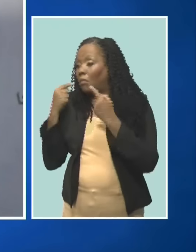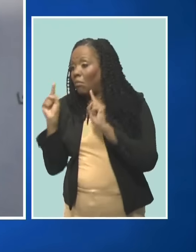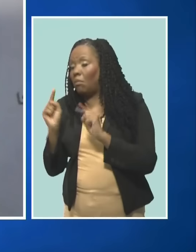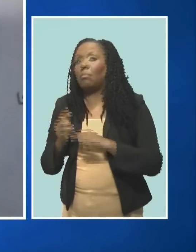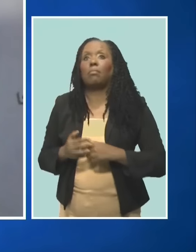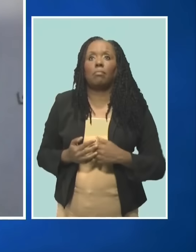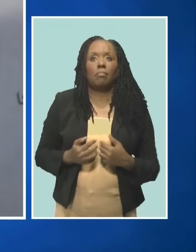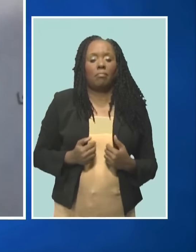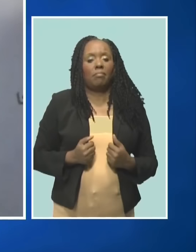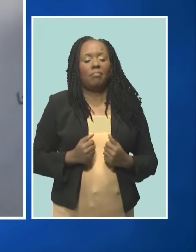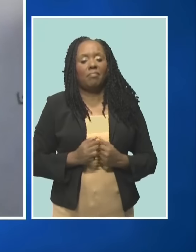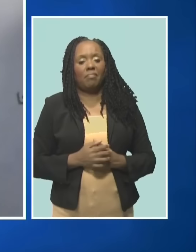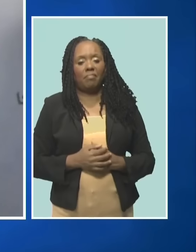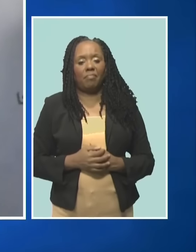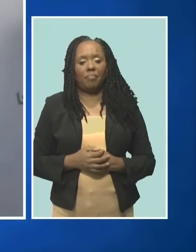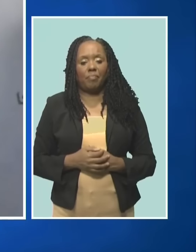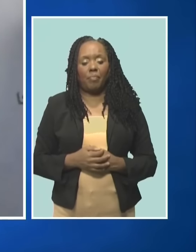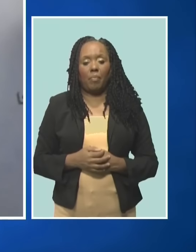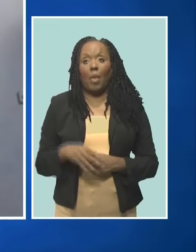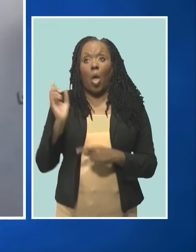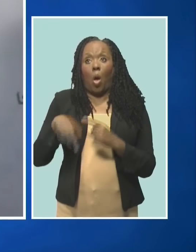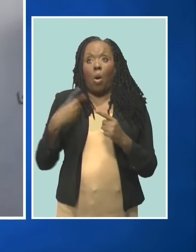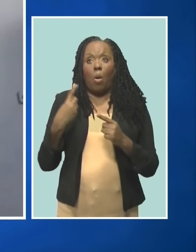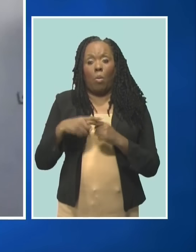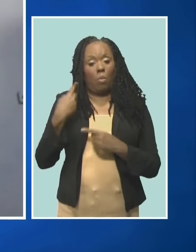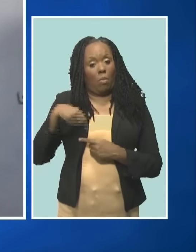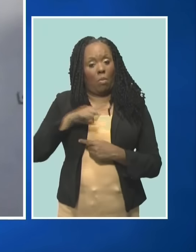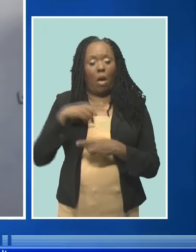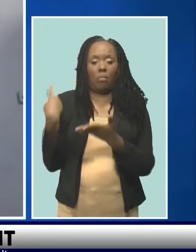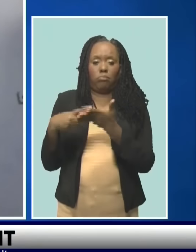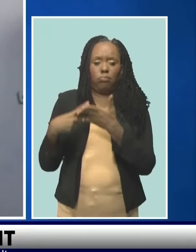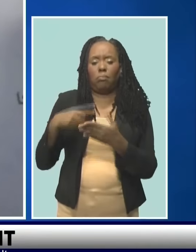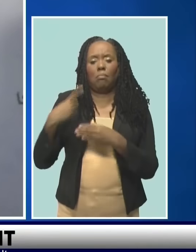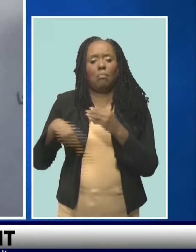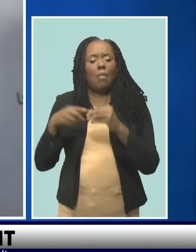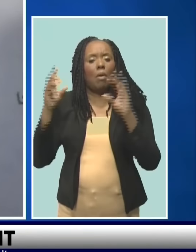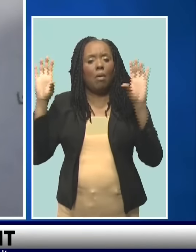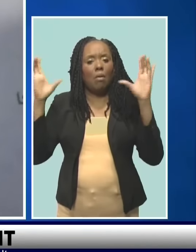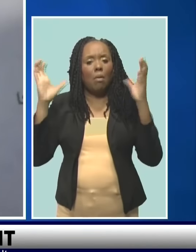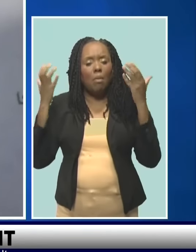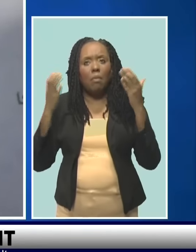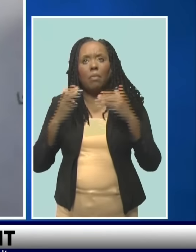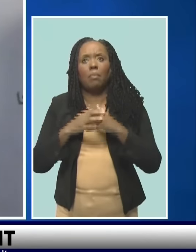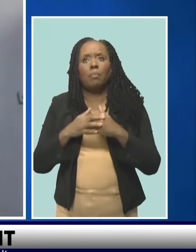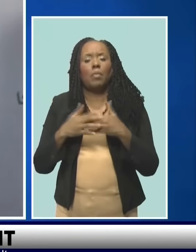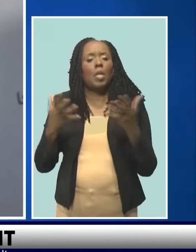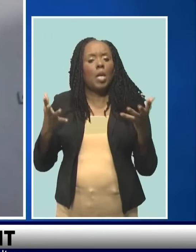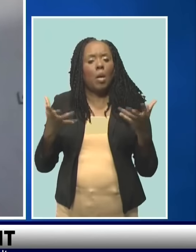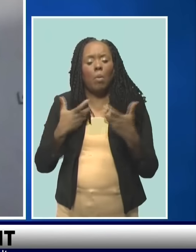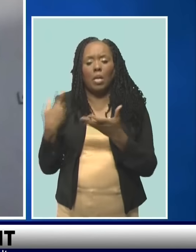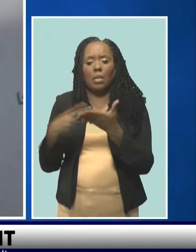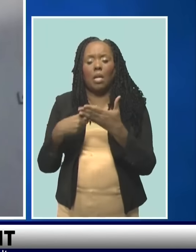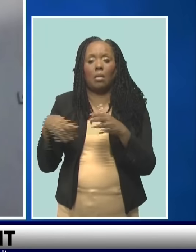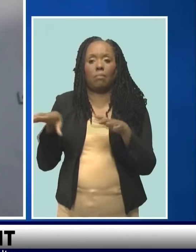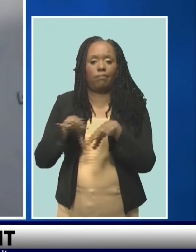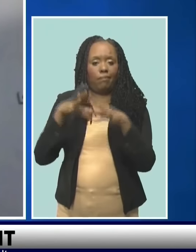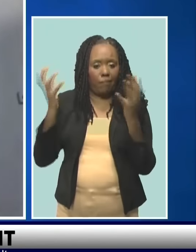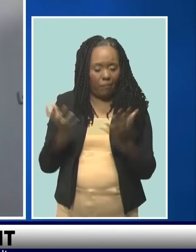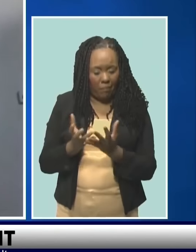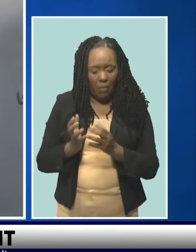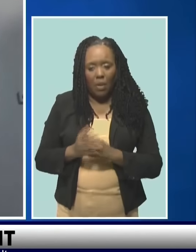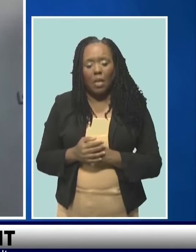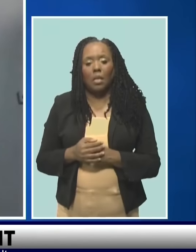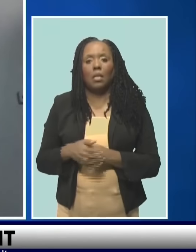I hope that when we are speaking to the Cropover Festival, that we're doing so in totality, right? If we listen to some